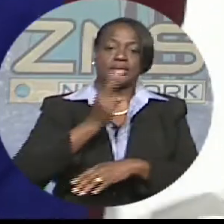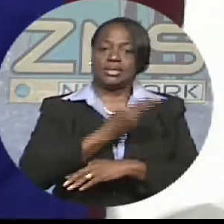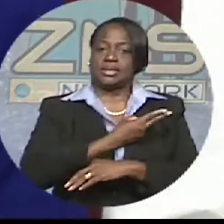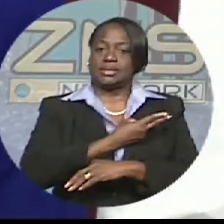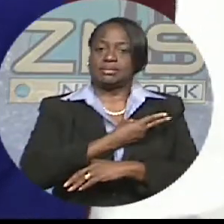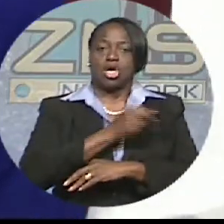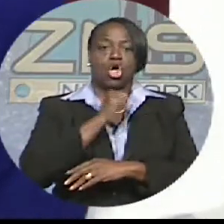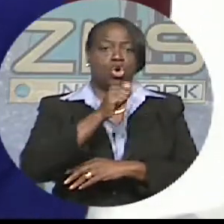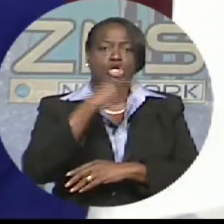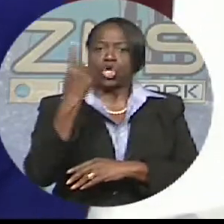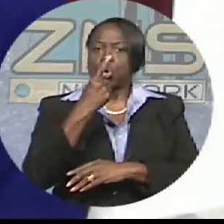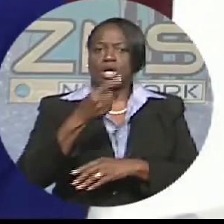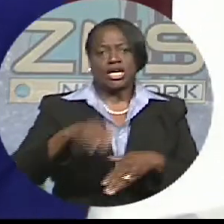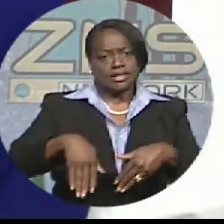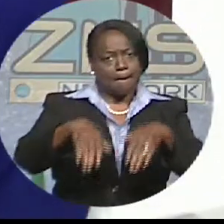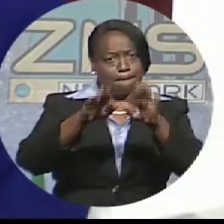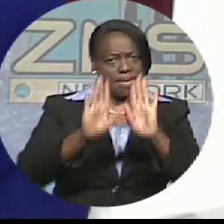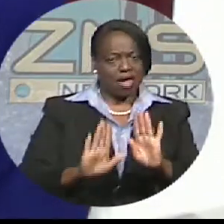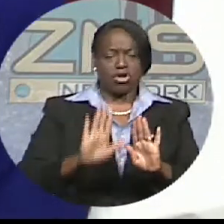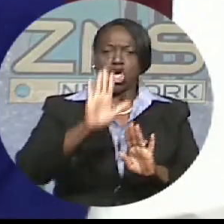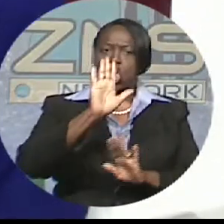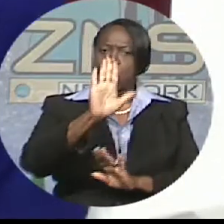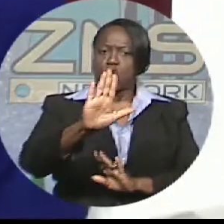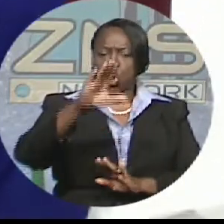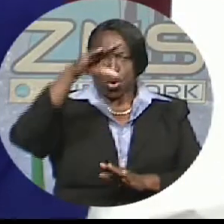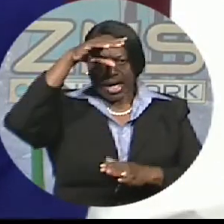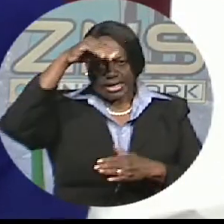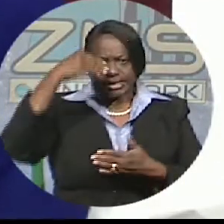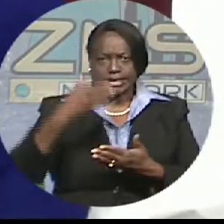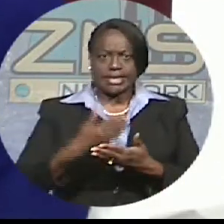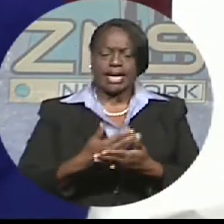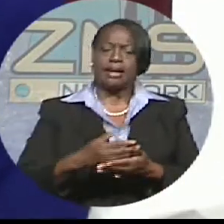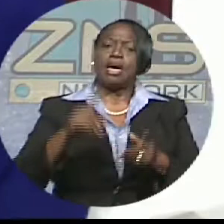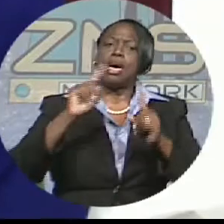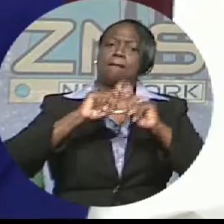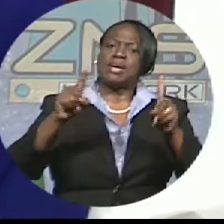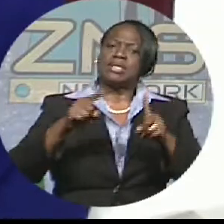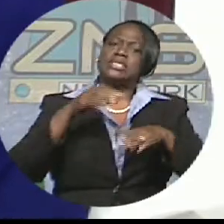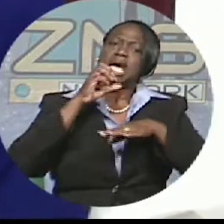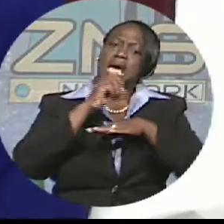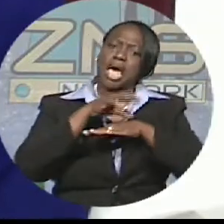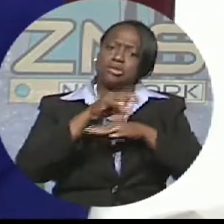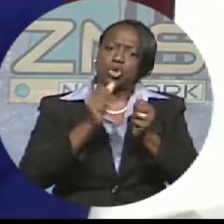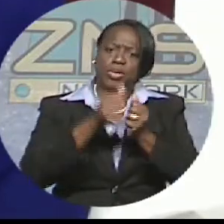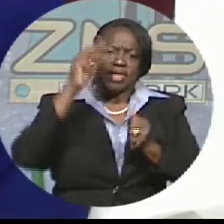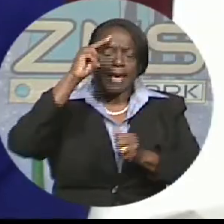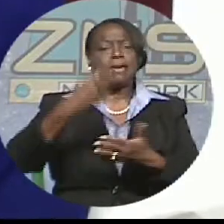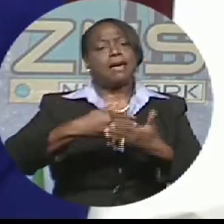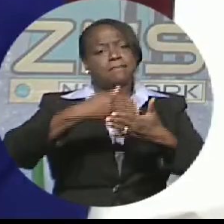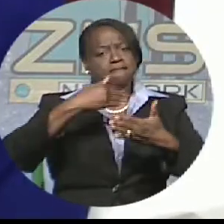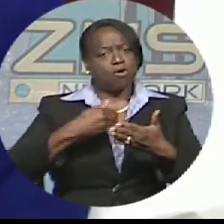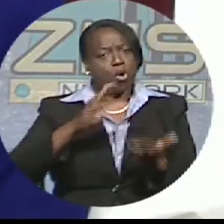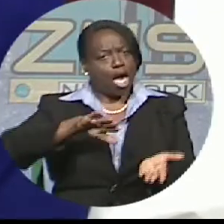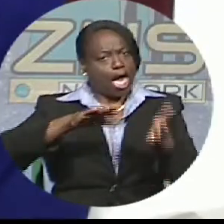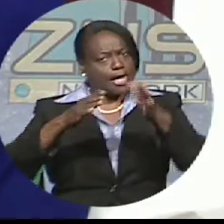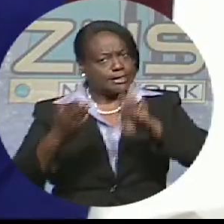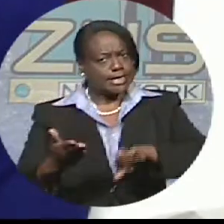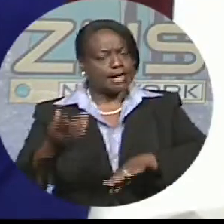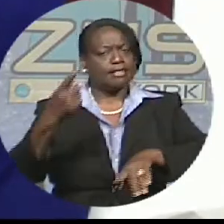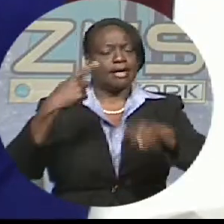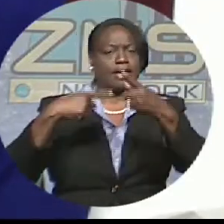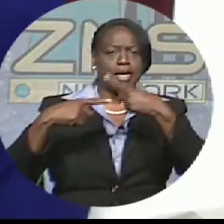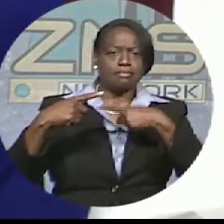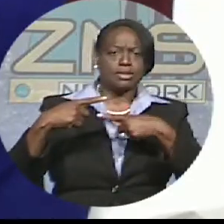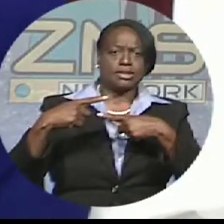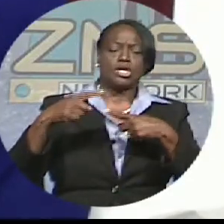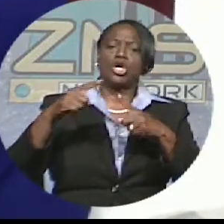only to bury your son, but to counsel with him before death comes. To